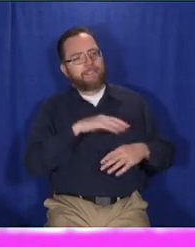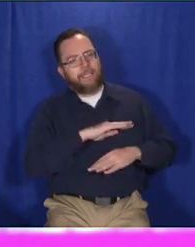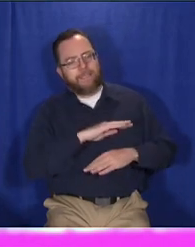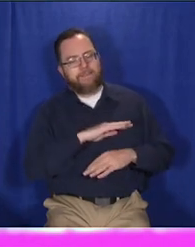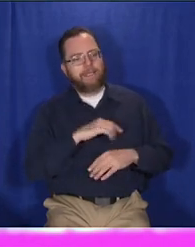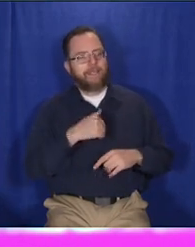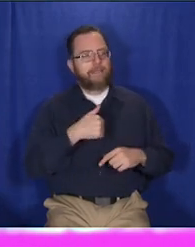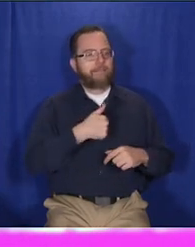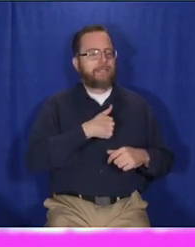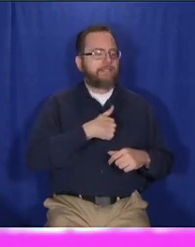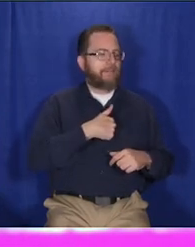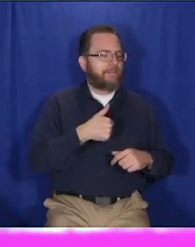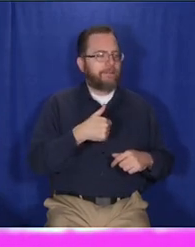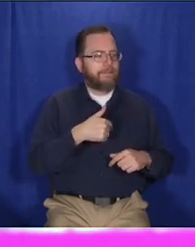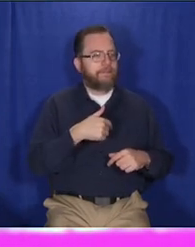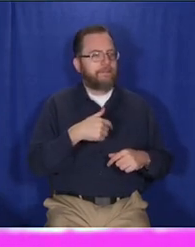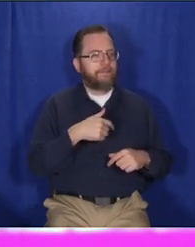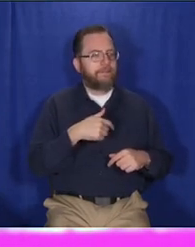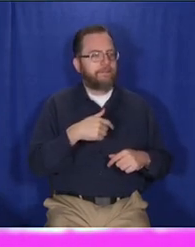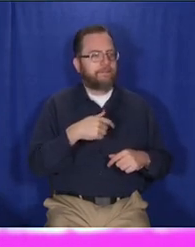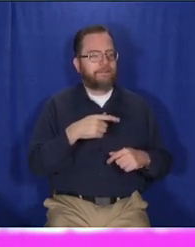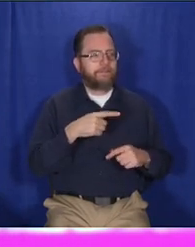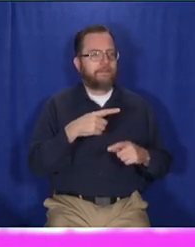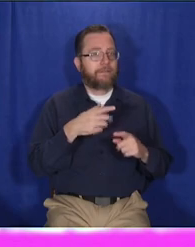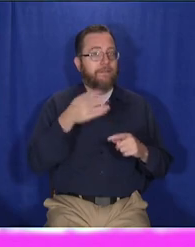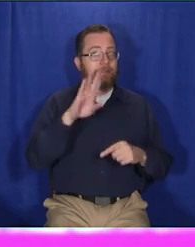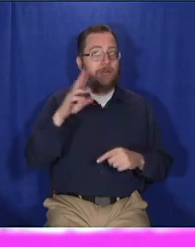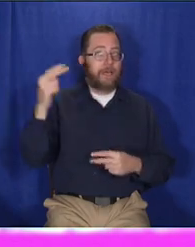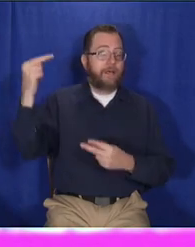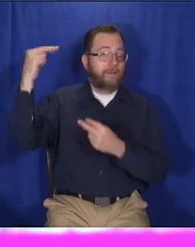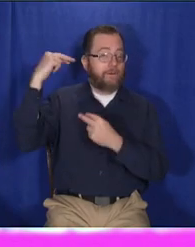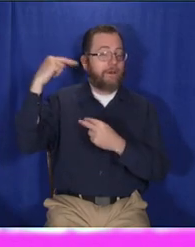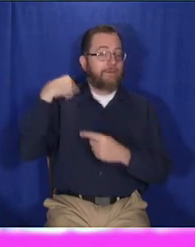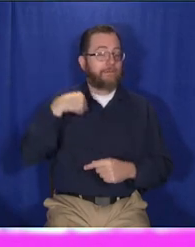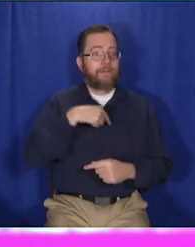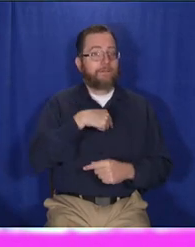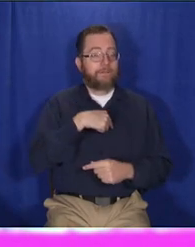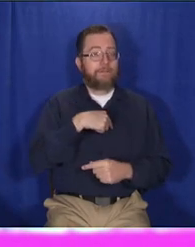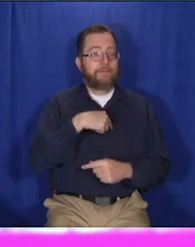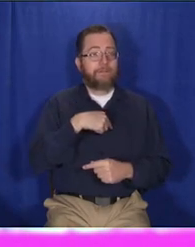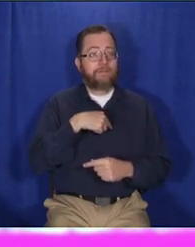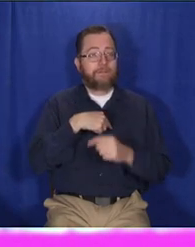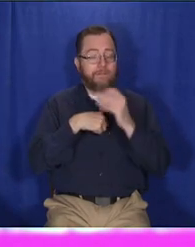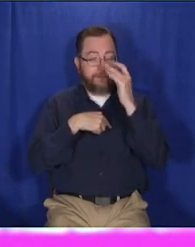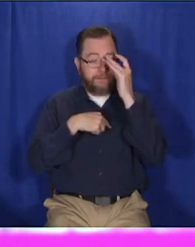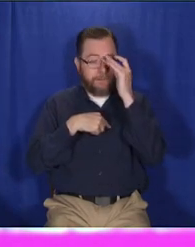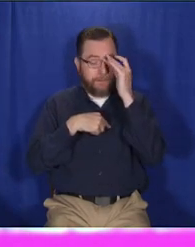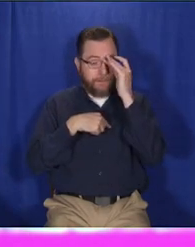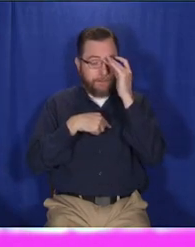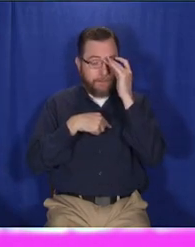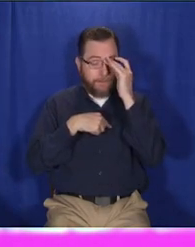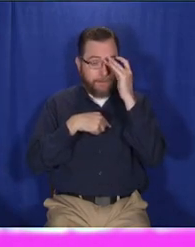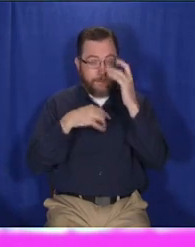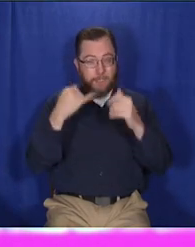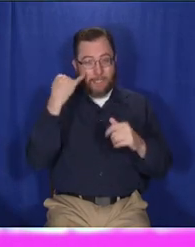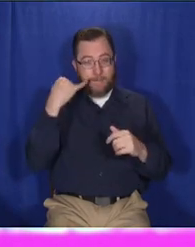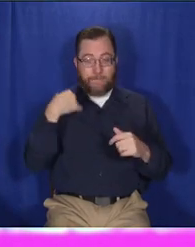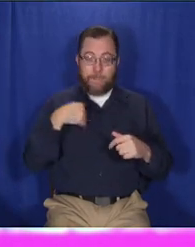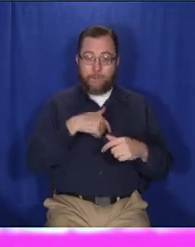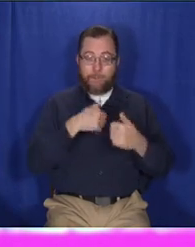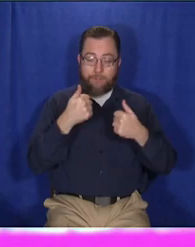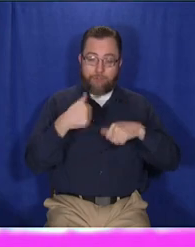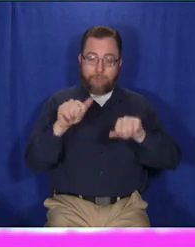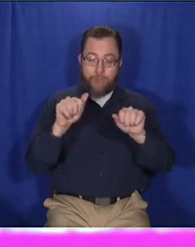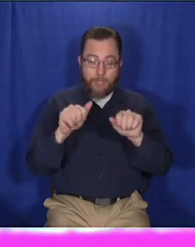earth righteously judge us? He will. And the Bible says that every single one of us, if we are trying to stand on our own